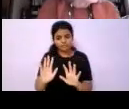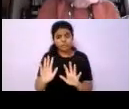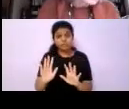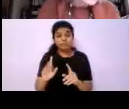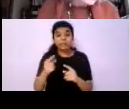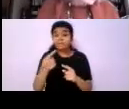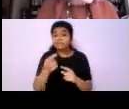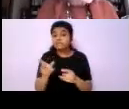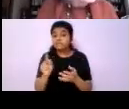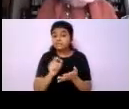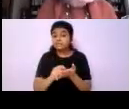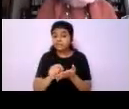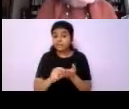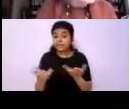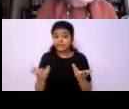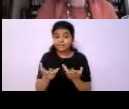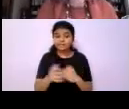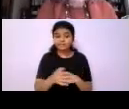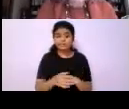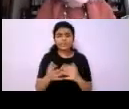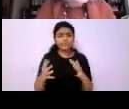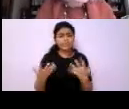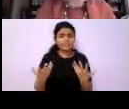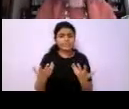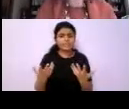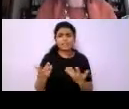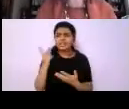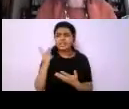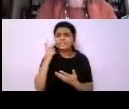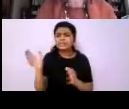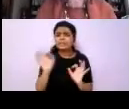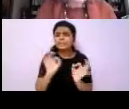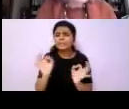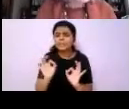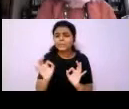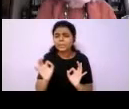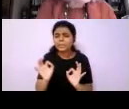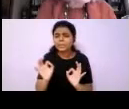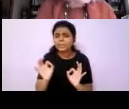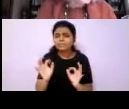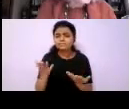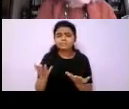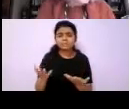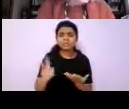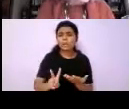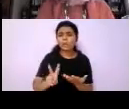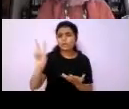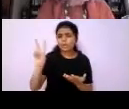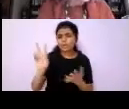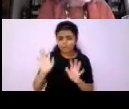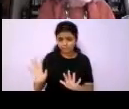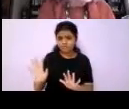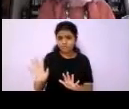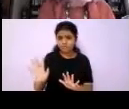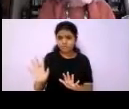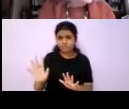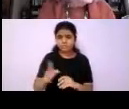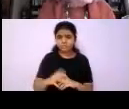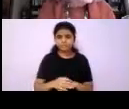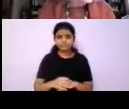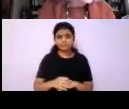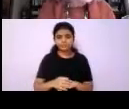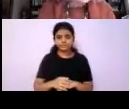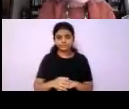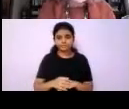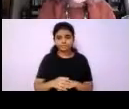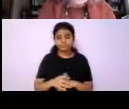writes, how could something unseen be completely valued? But the attendants valued the